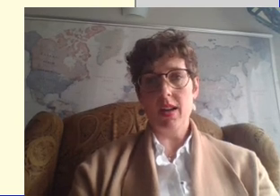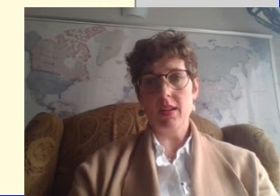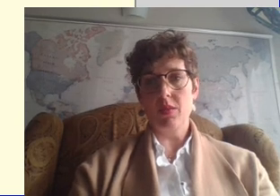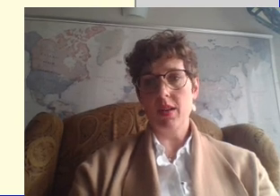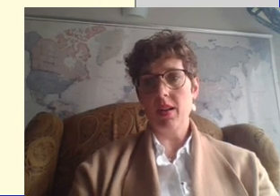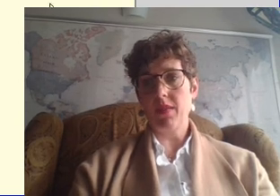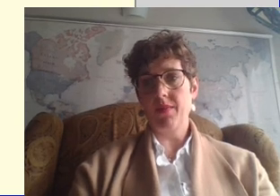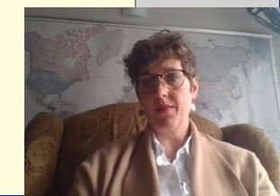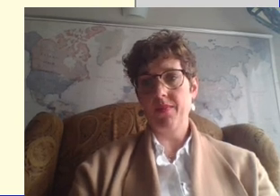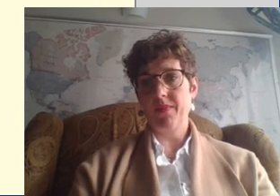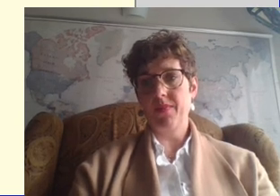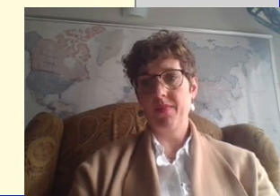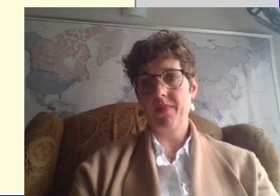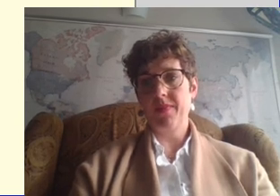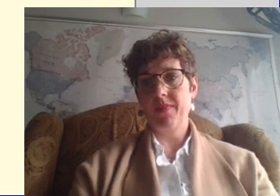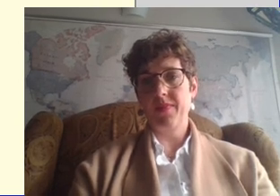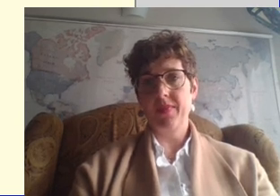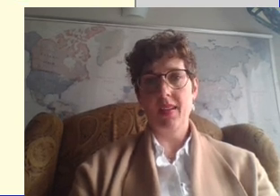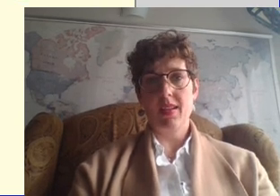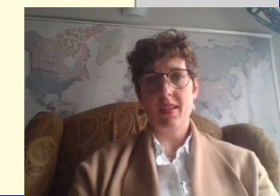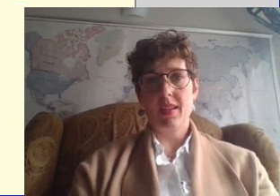Let's go to our next one here.